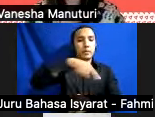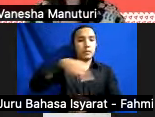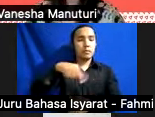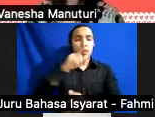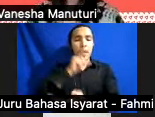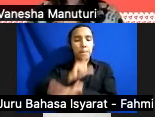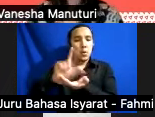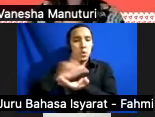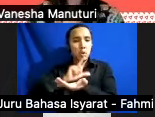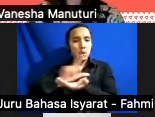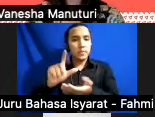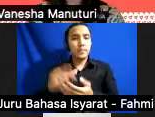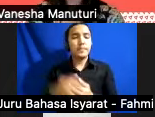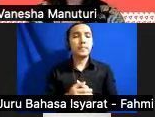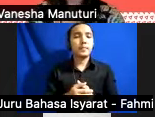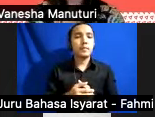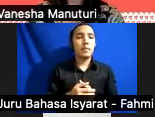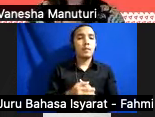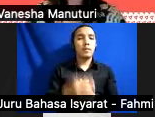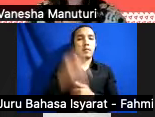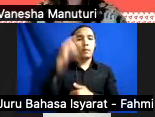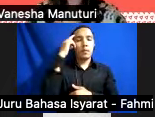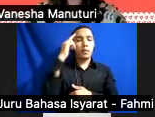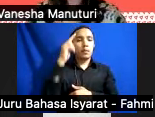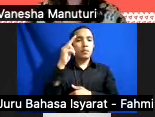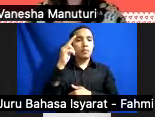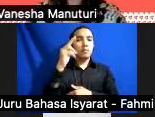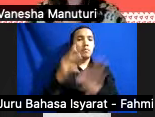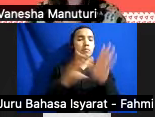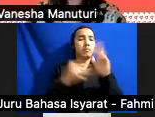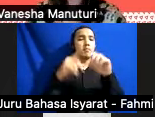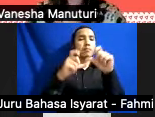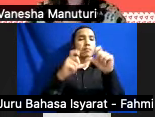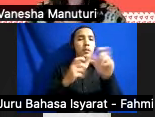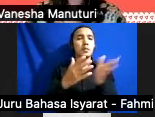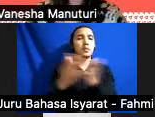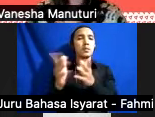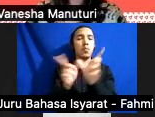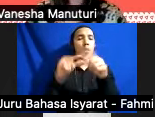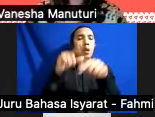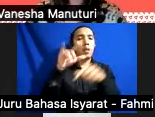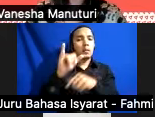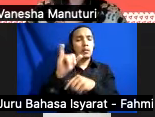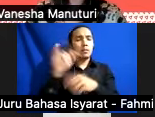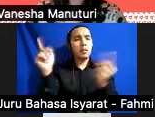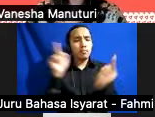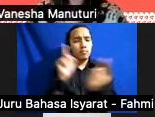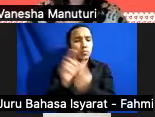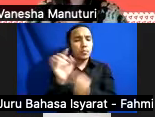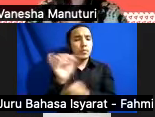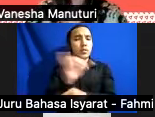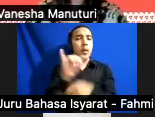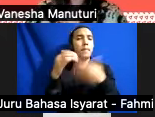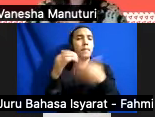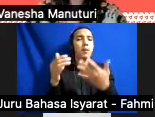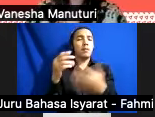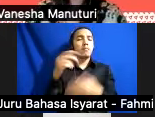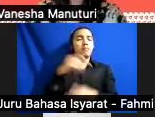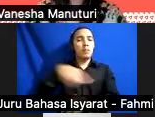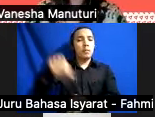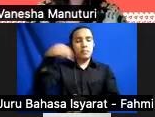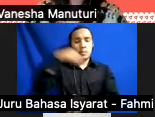report to the mayor the findings that we have found